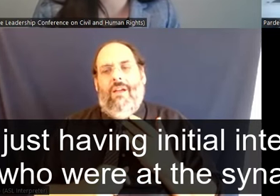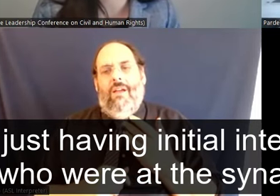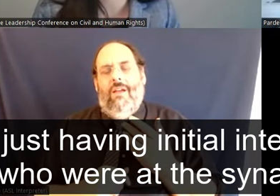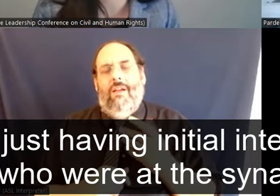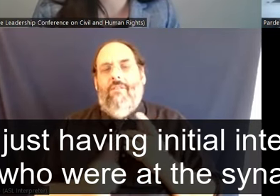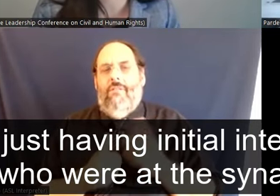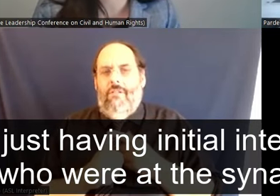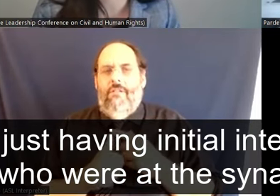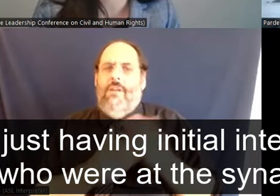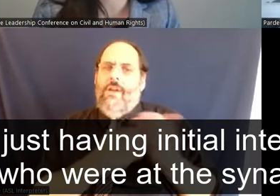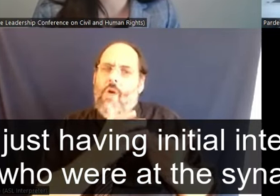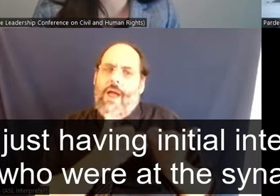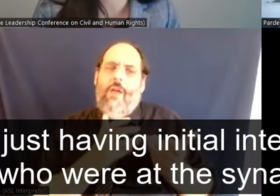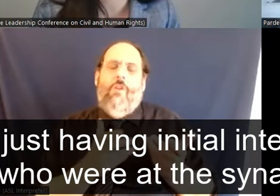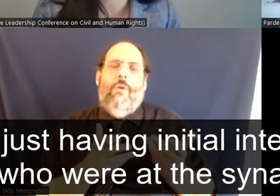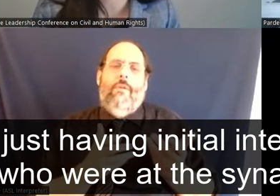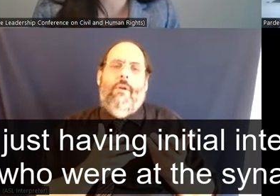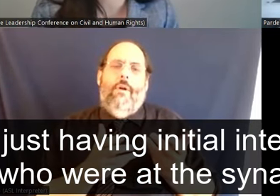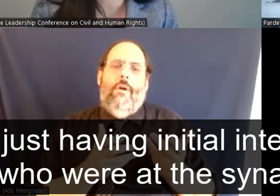initial interactions with